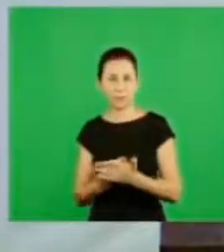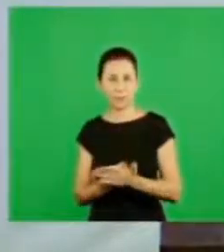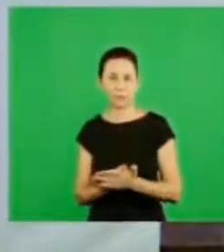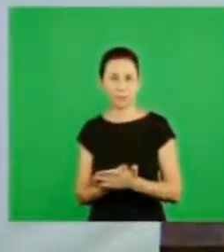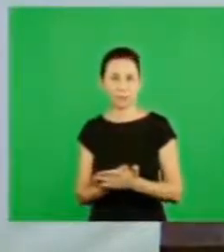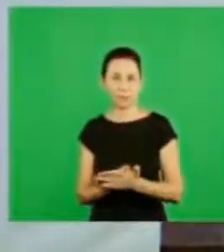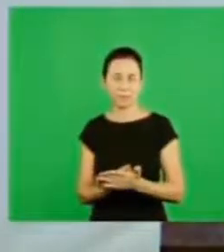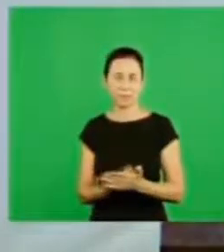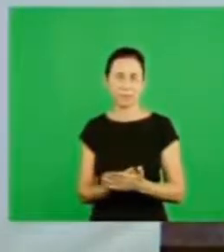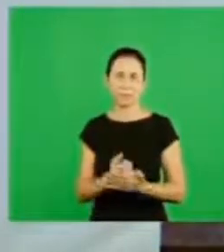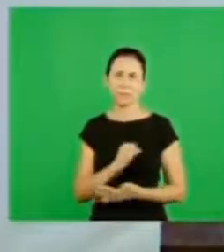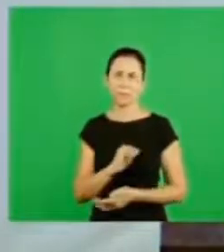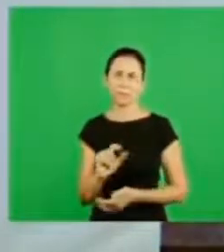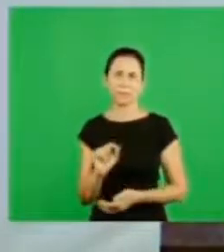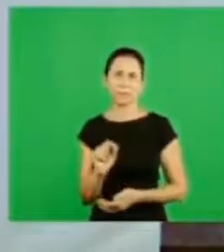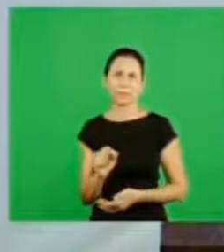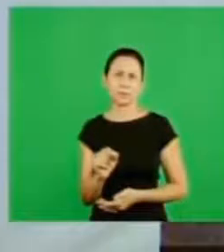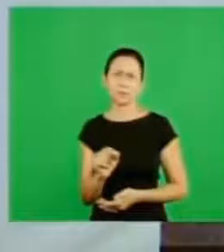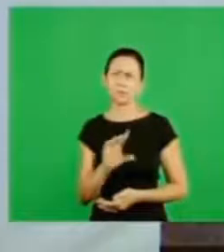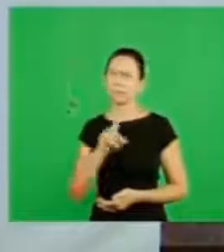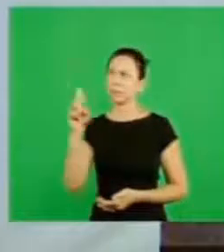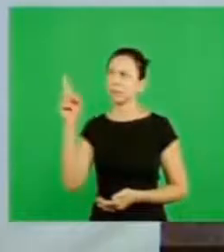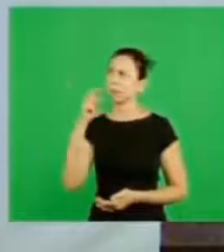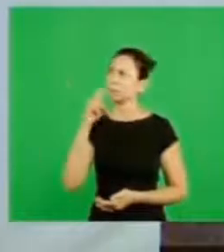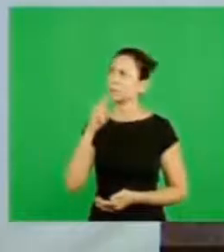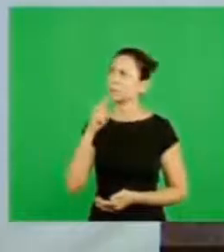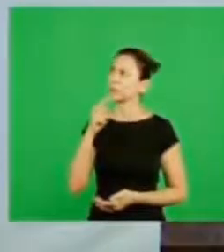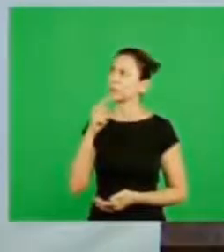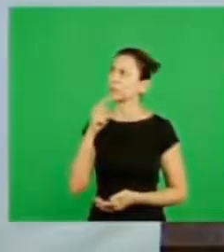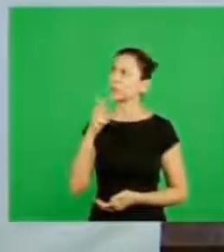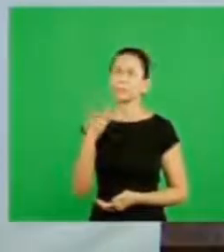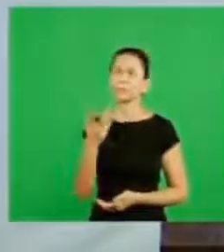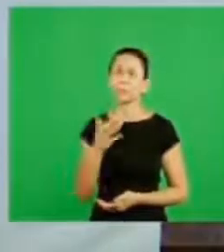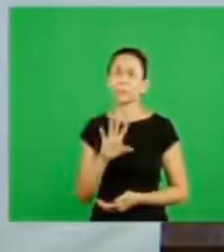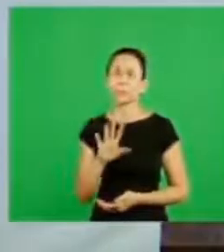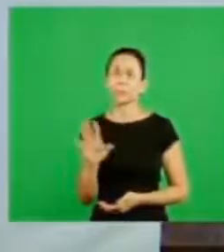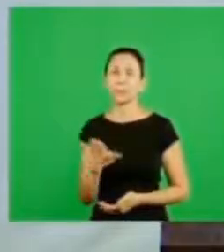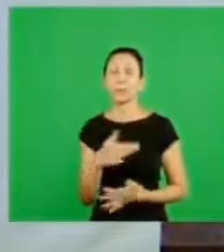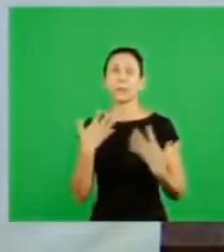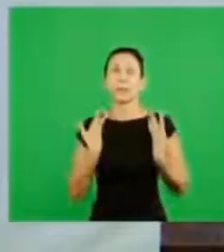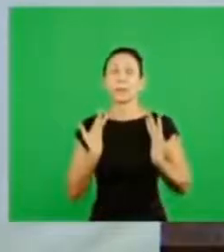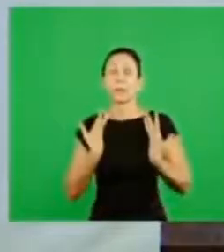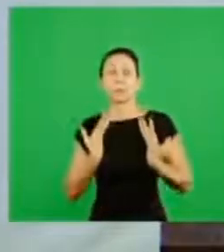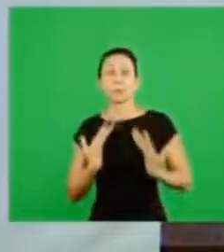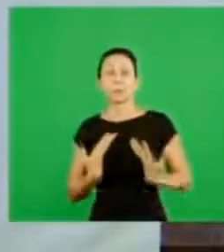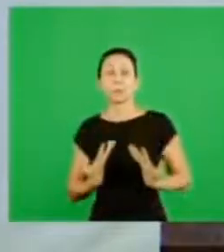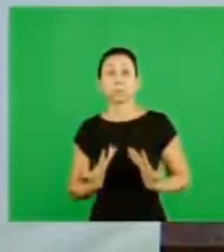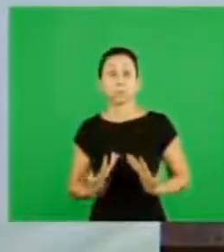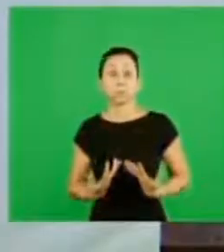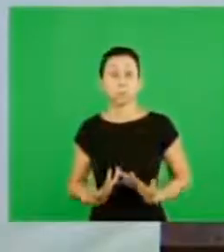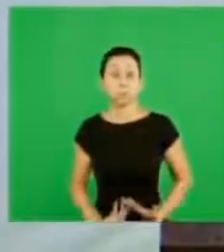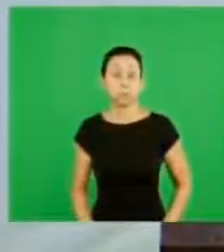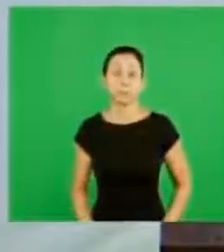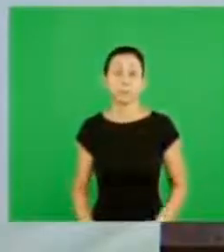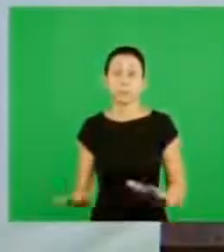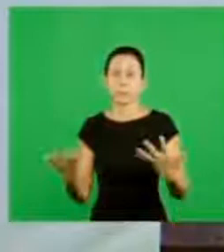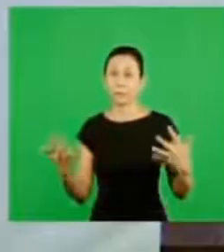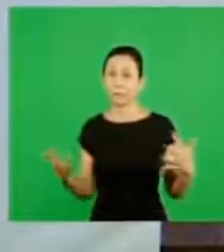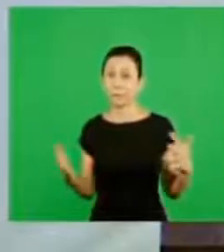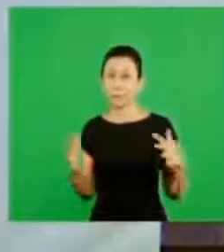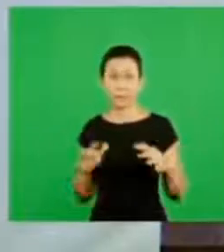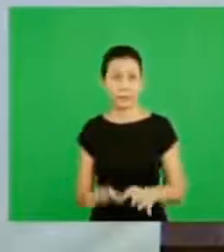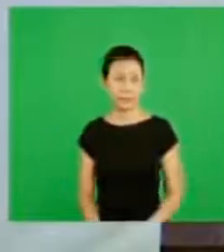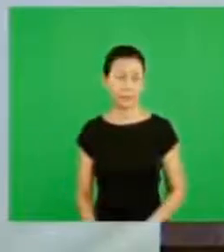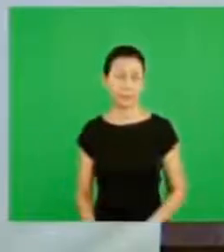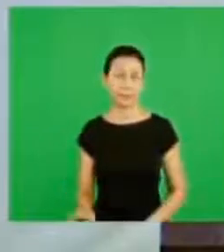Let's restudy the Bible. But when people said that, they only restudied it for the worst, to say God didn't exist and things like that. So